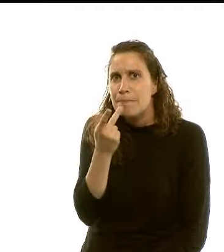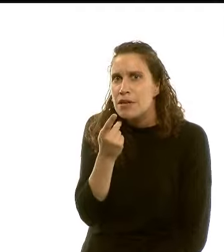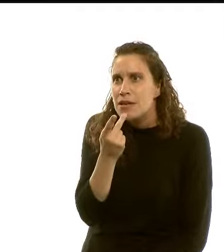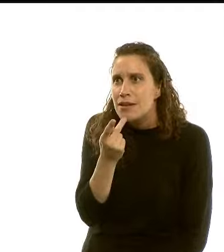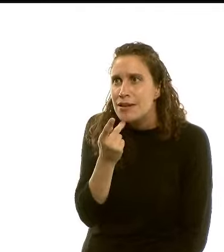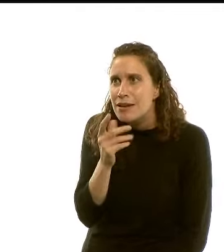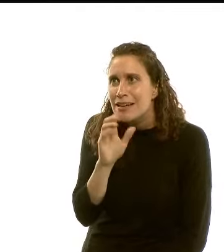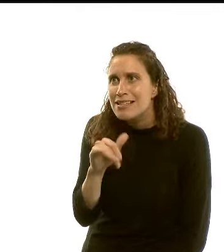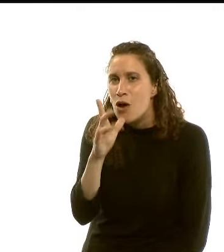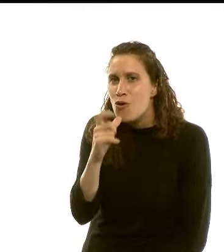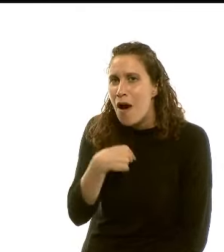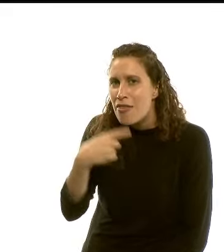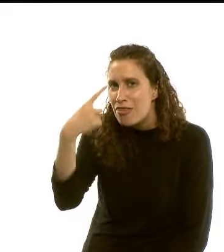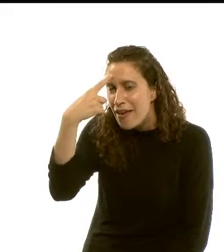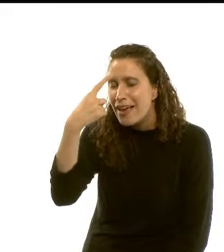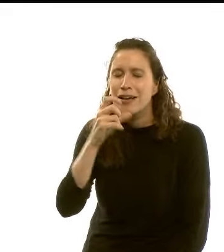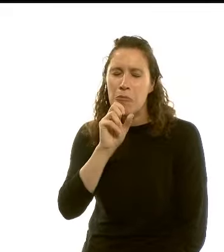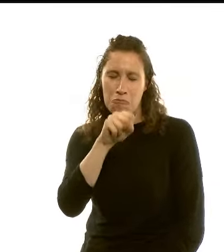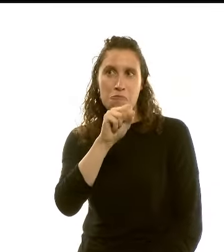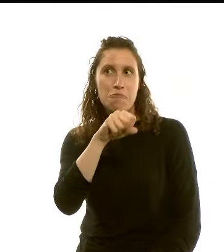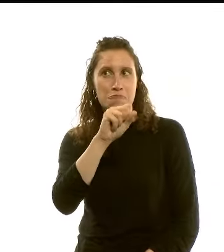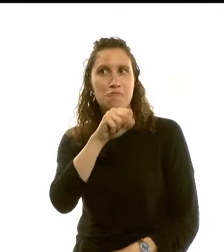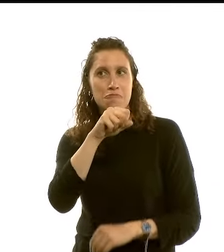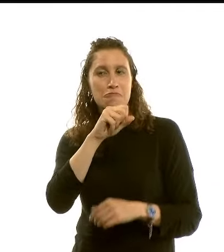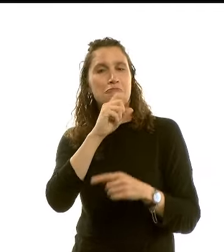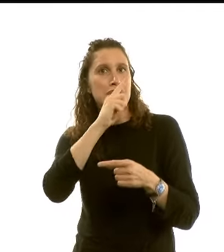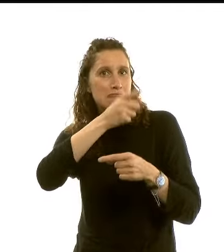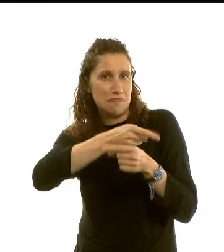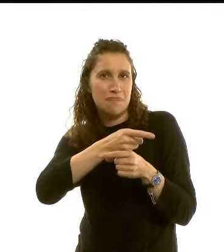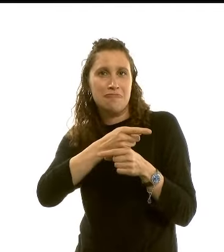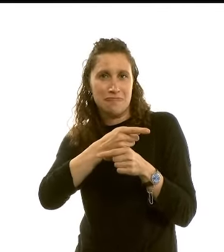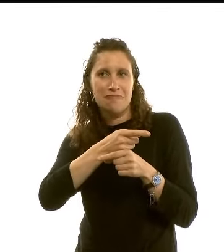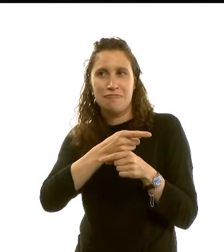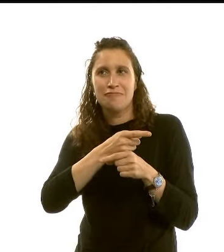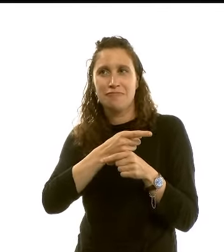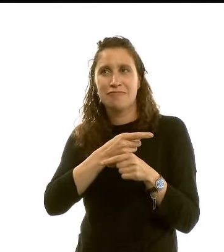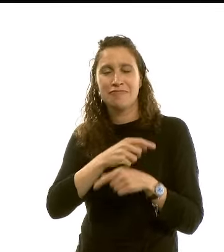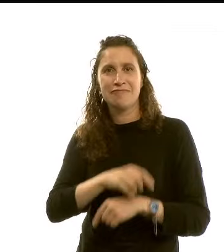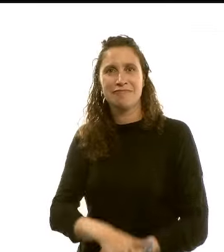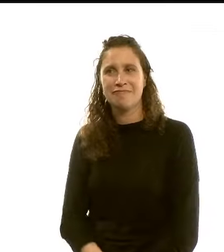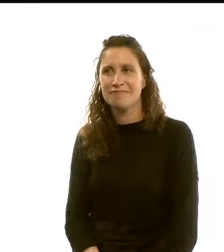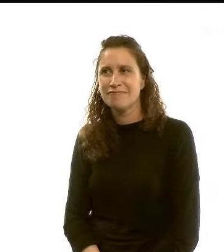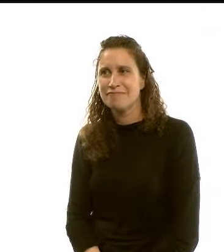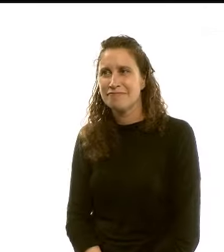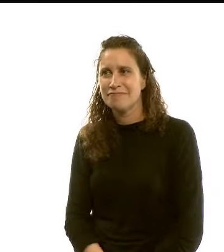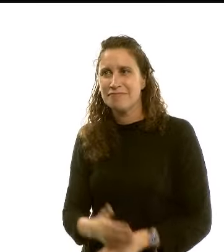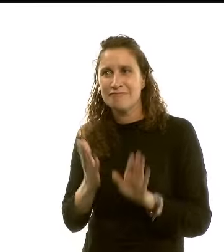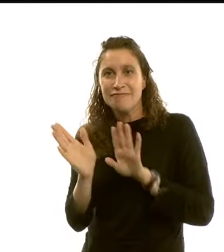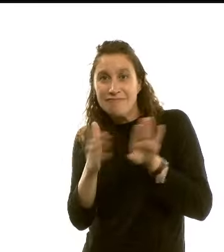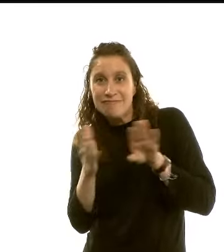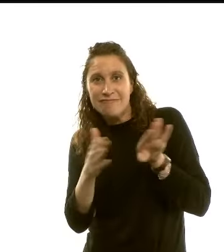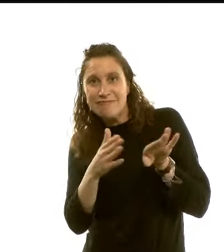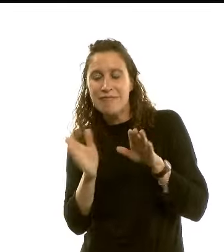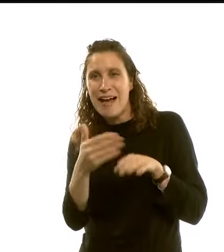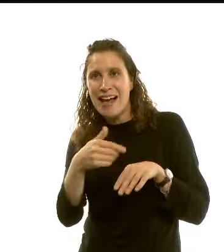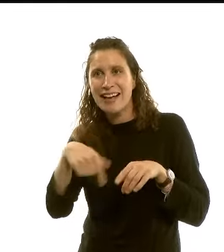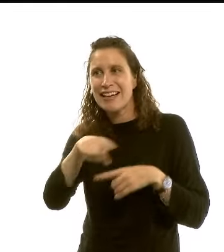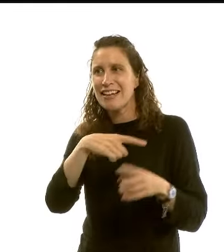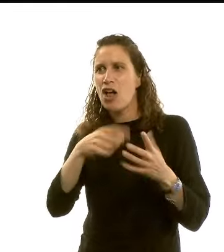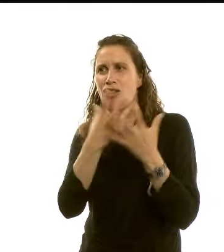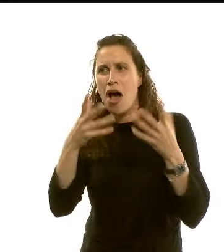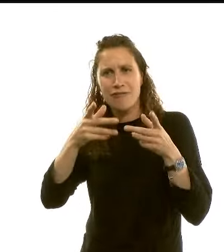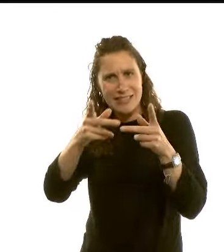that who I think it is? I think it is who you think it is. Humbridge's office. Oh, no, take her back. Your side. And you know, there's a lot of